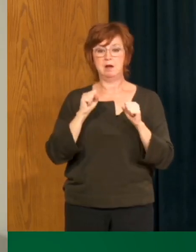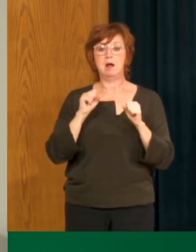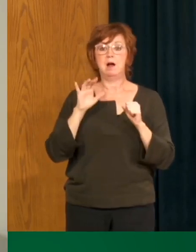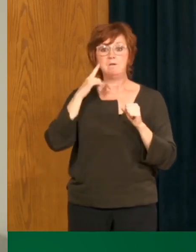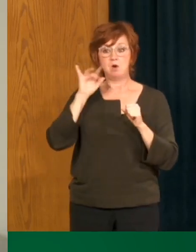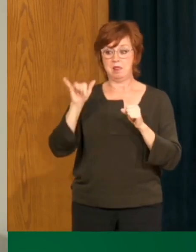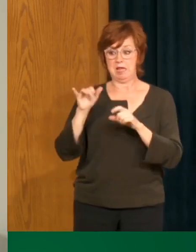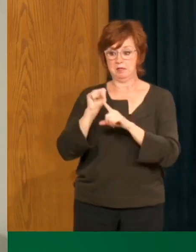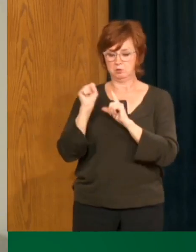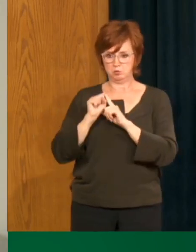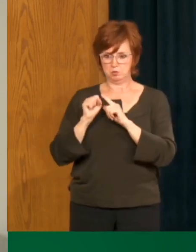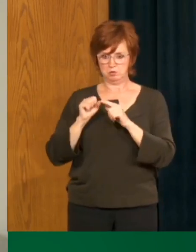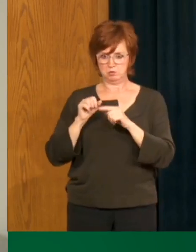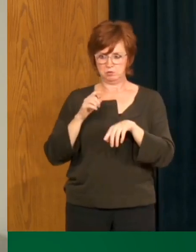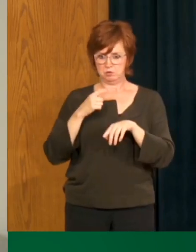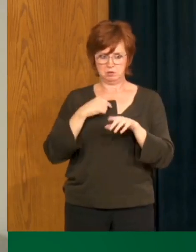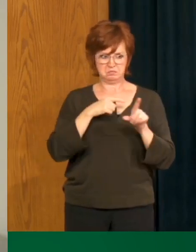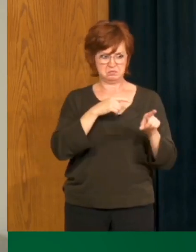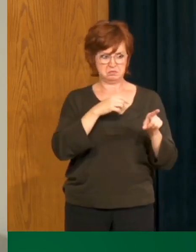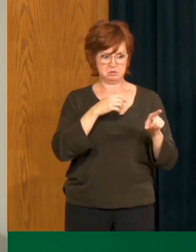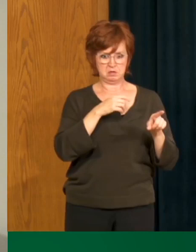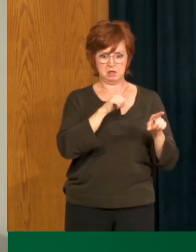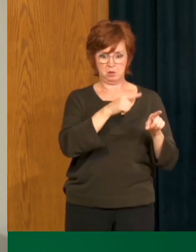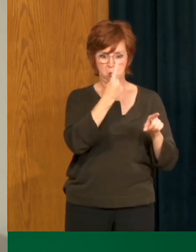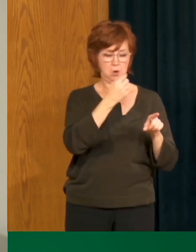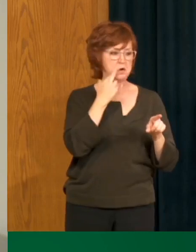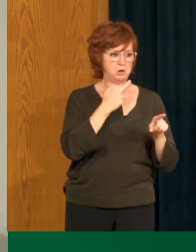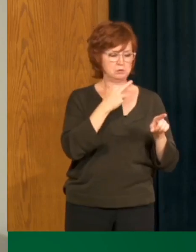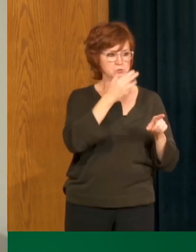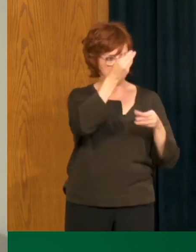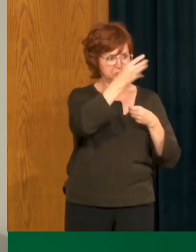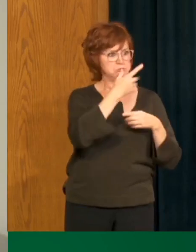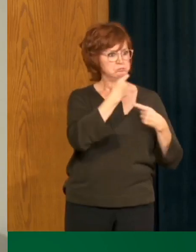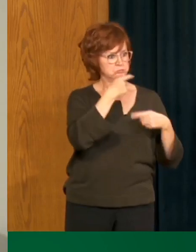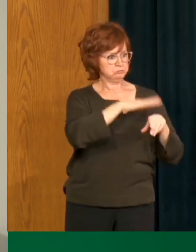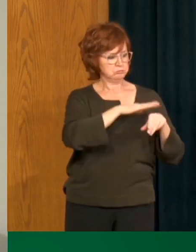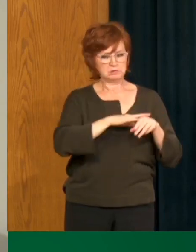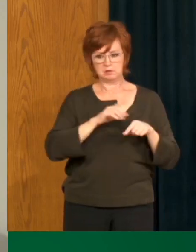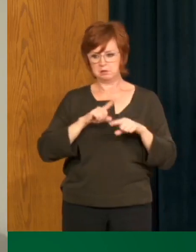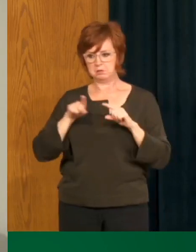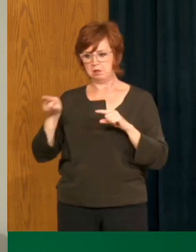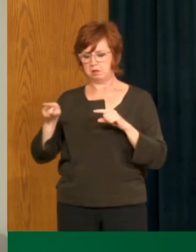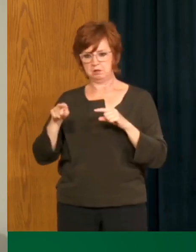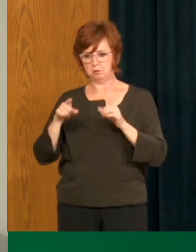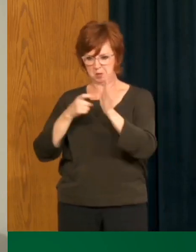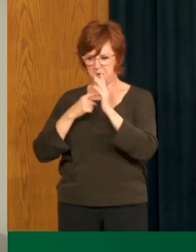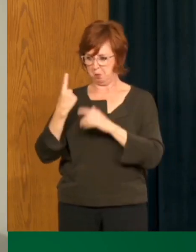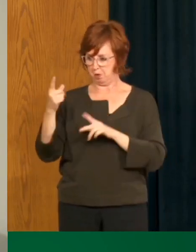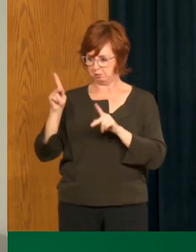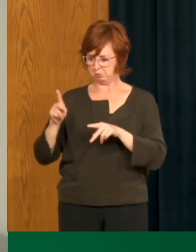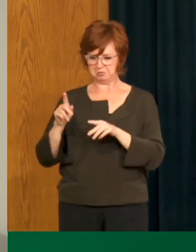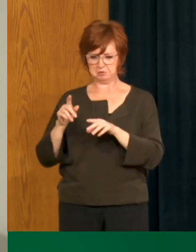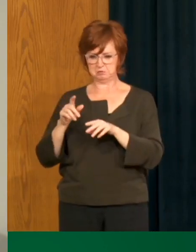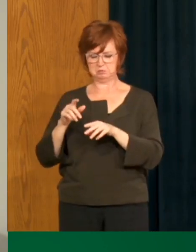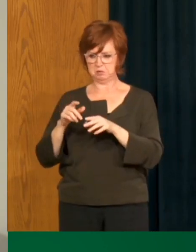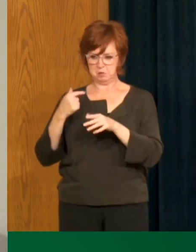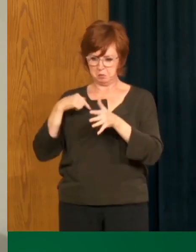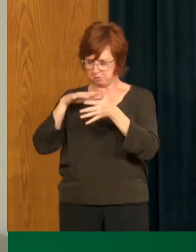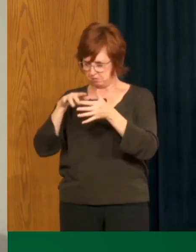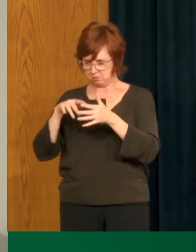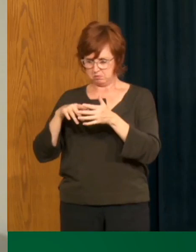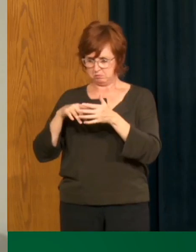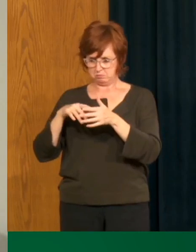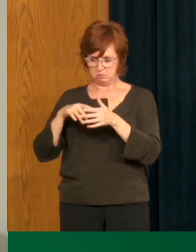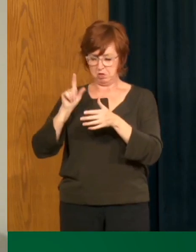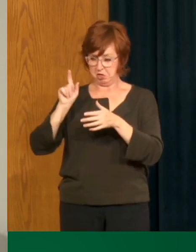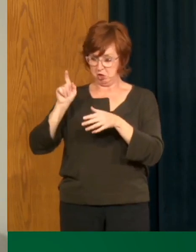health decision was the appropriate one, that there wasn't a requirement to post. But certainly if businesses choose to post, that's fine as well. I think they're just doing